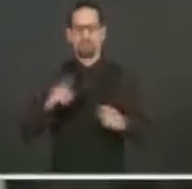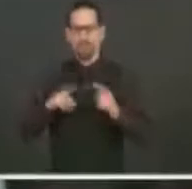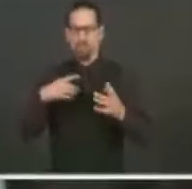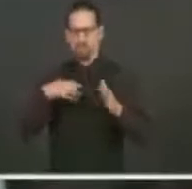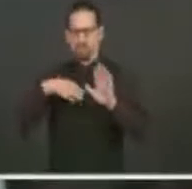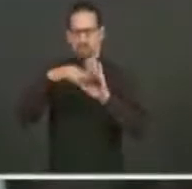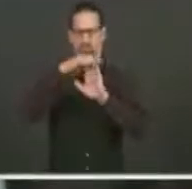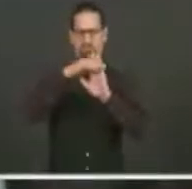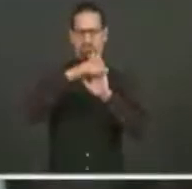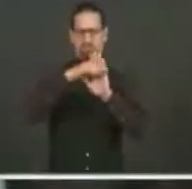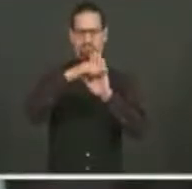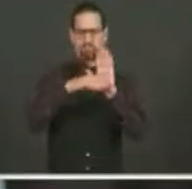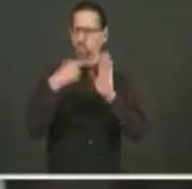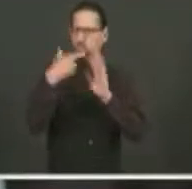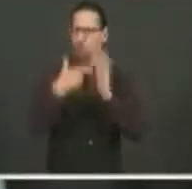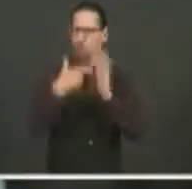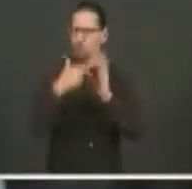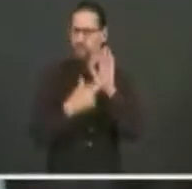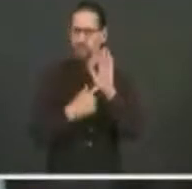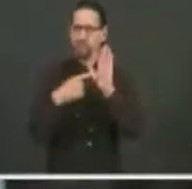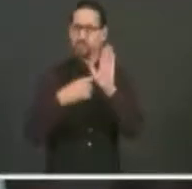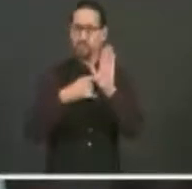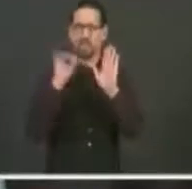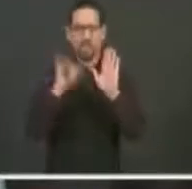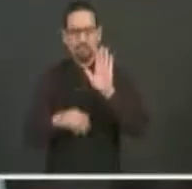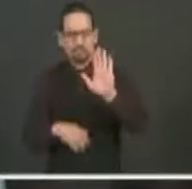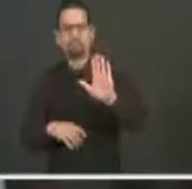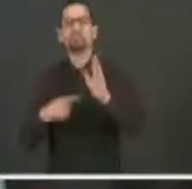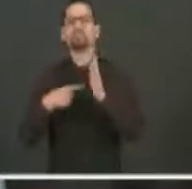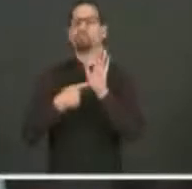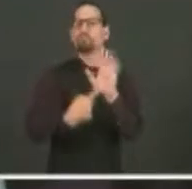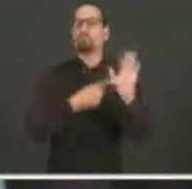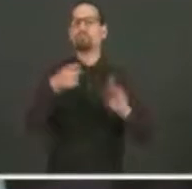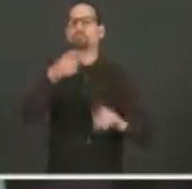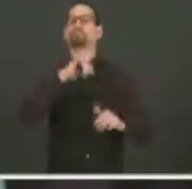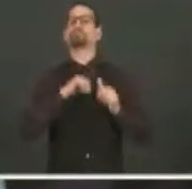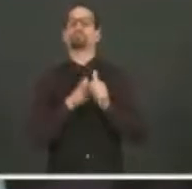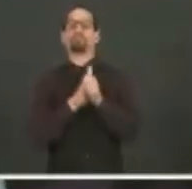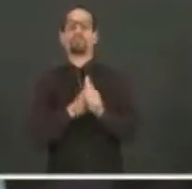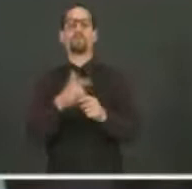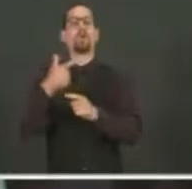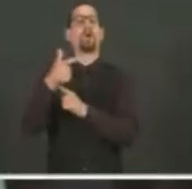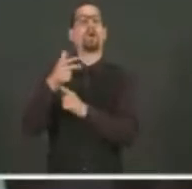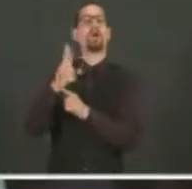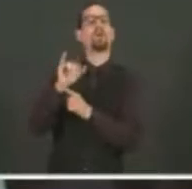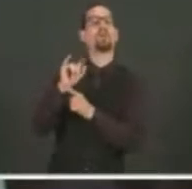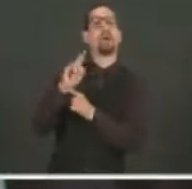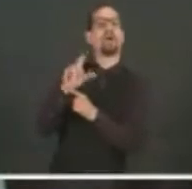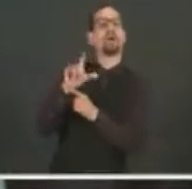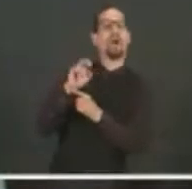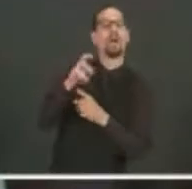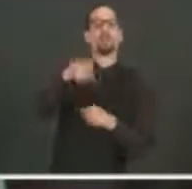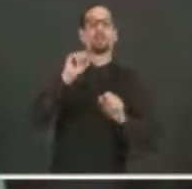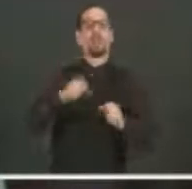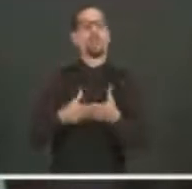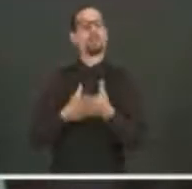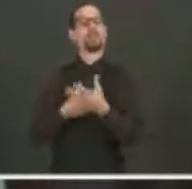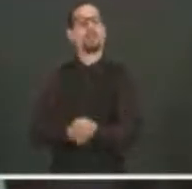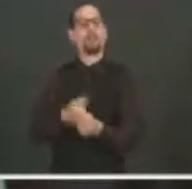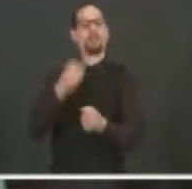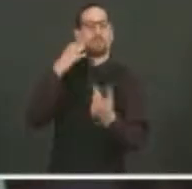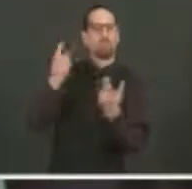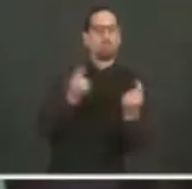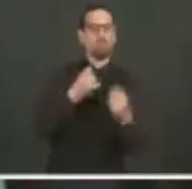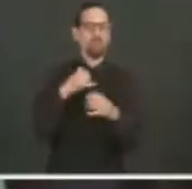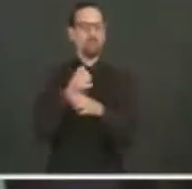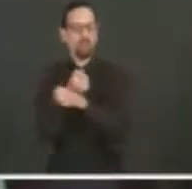guidelines and leading from a place of trust and confidence that you're gonna live